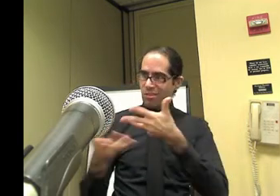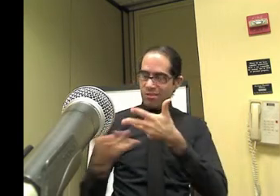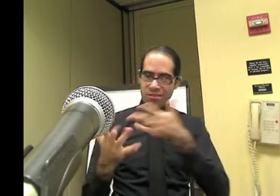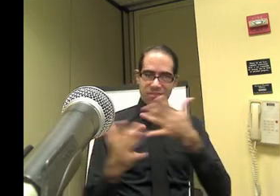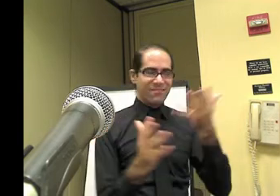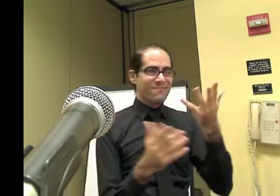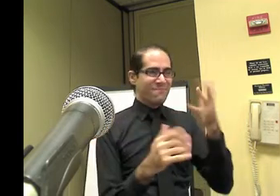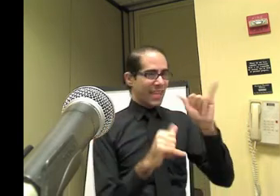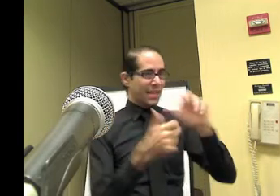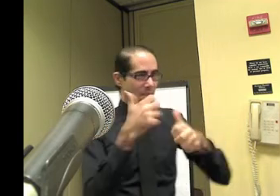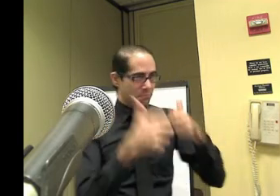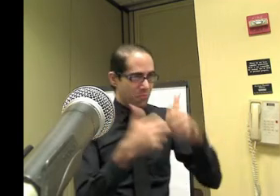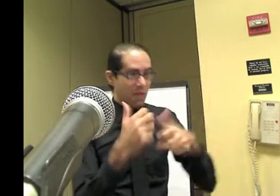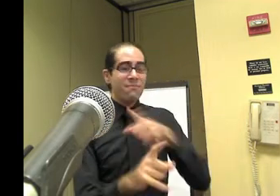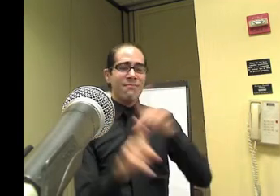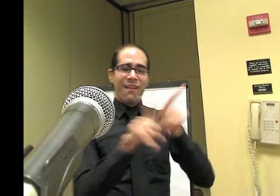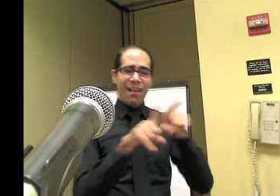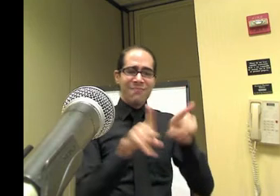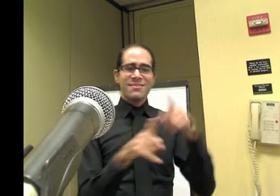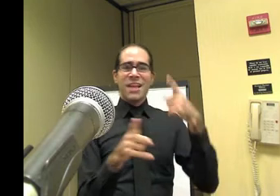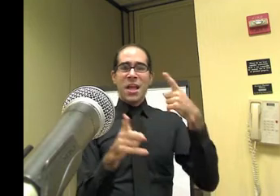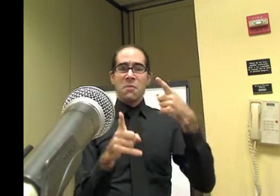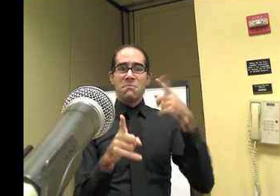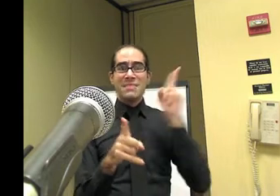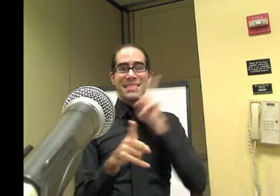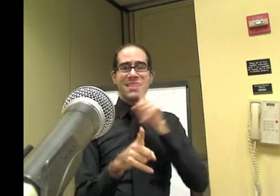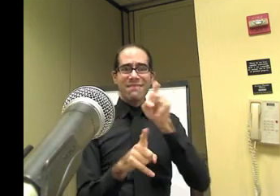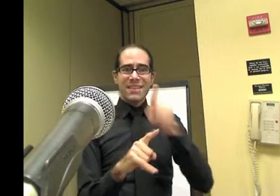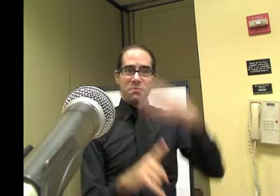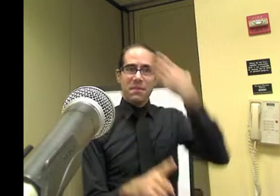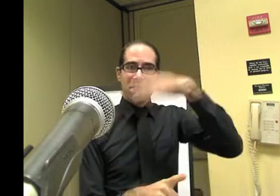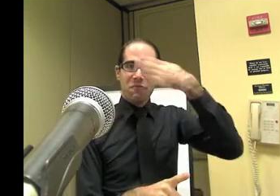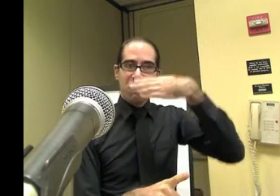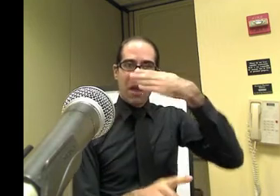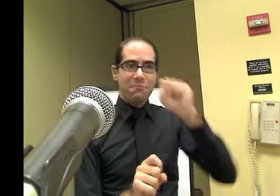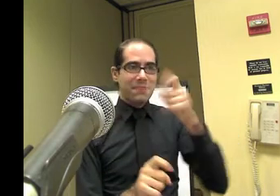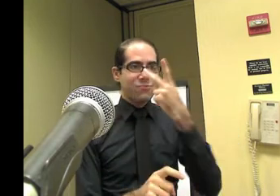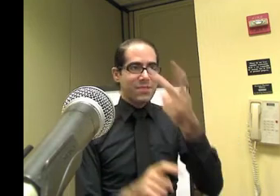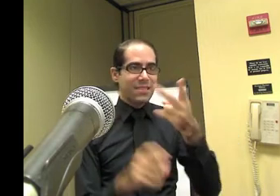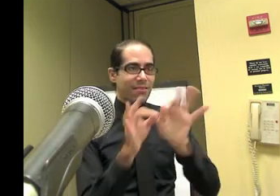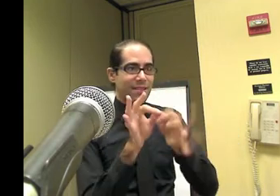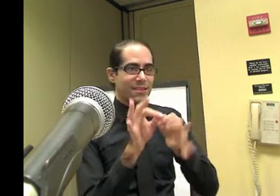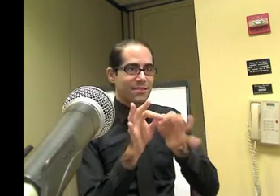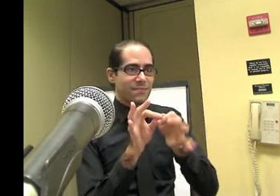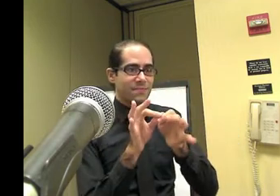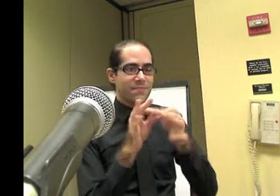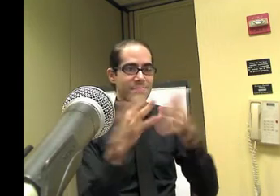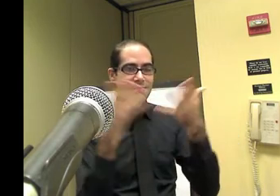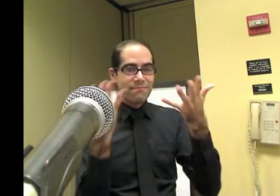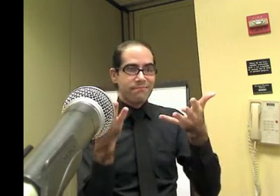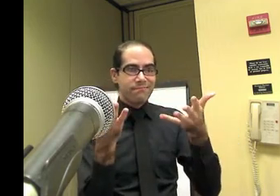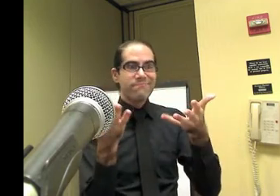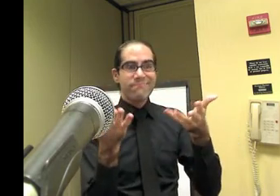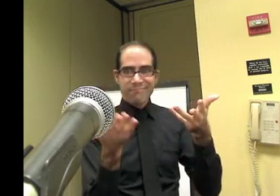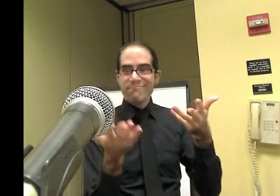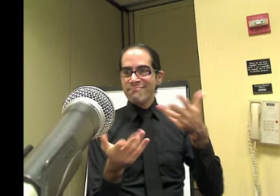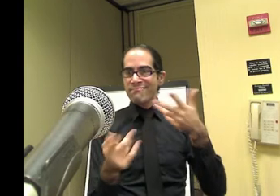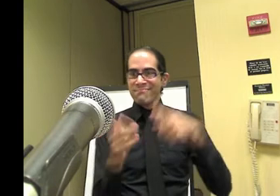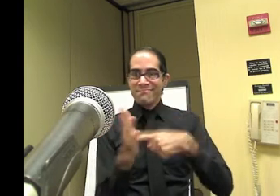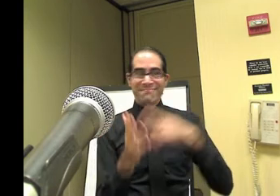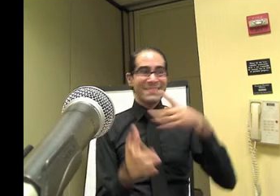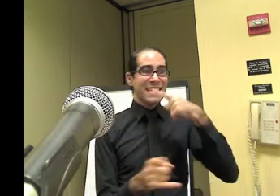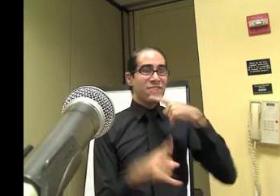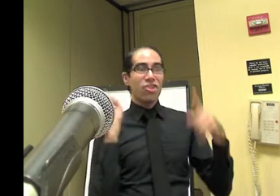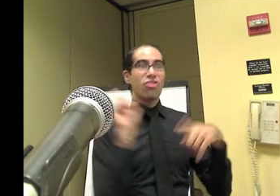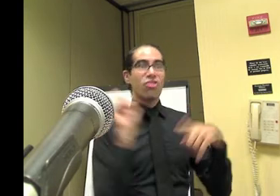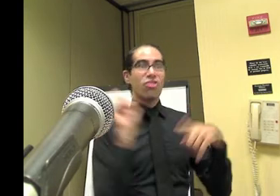of hearing and deaf. It is a problem we've seen. It's deaf people have to be in front in order